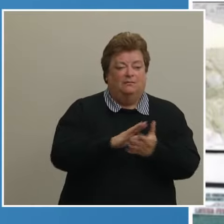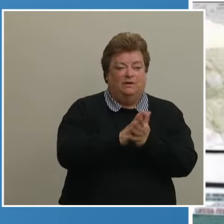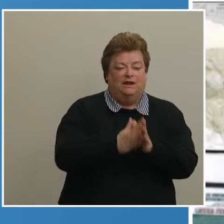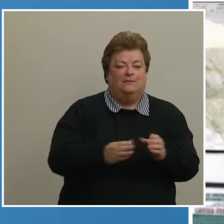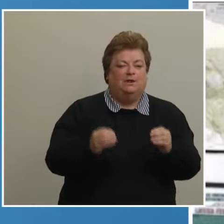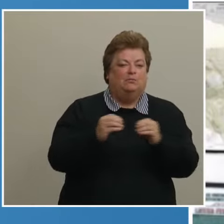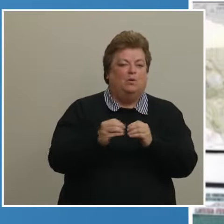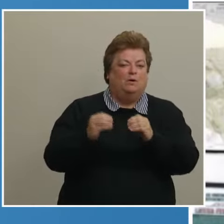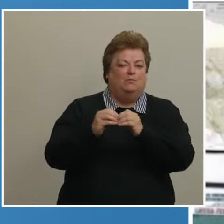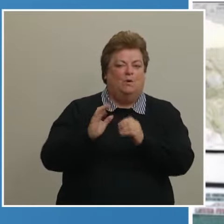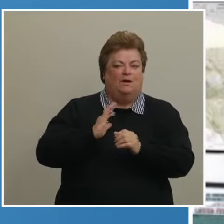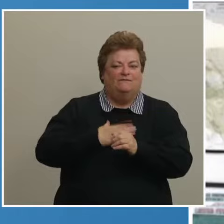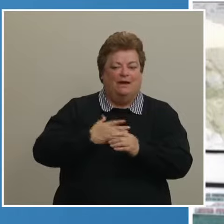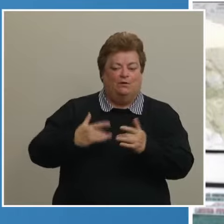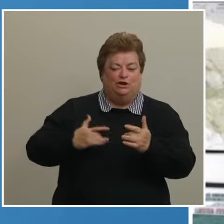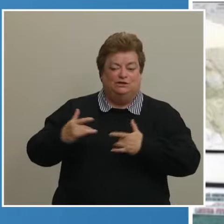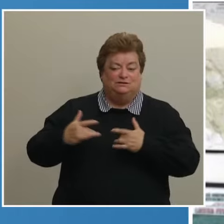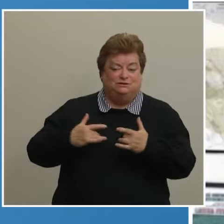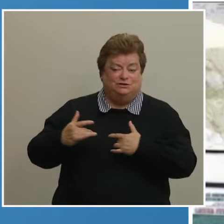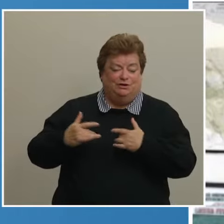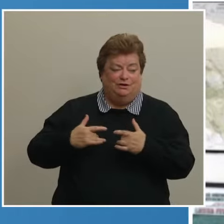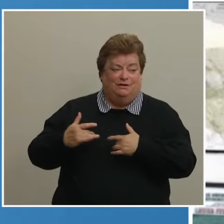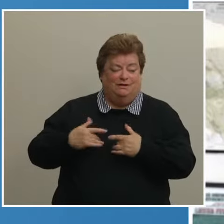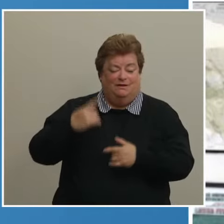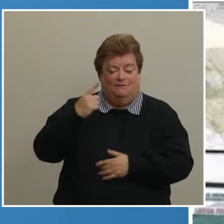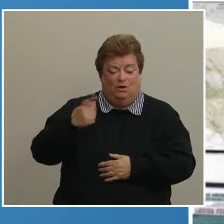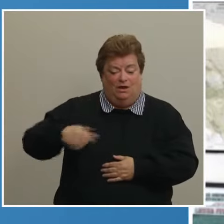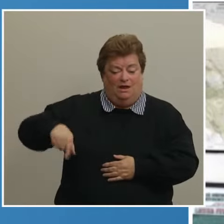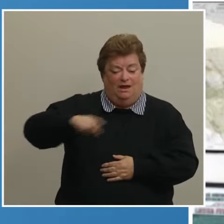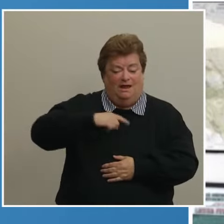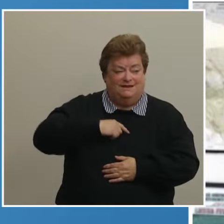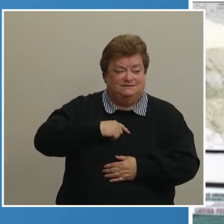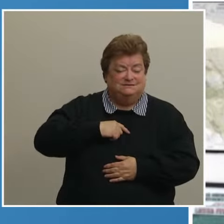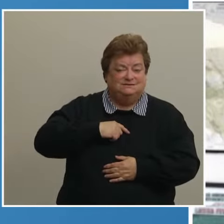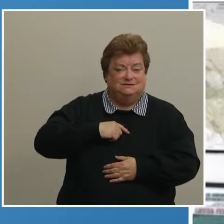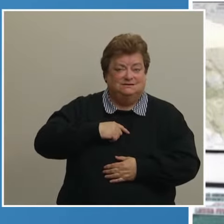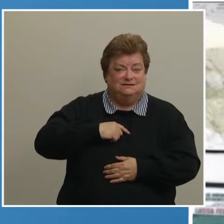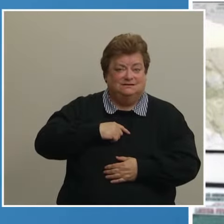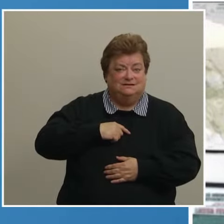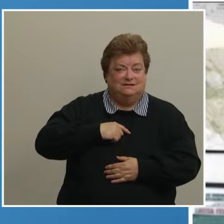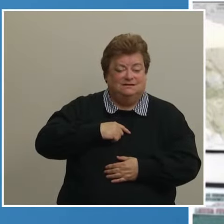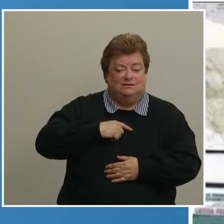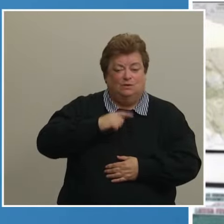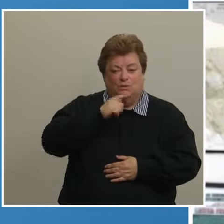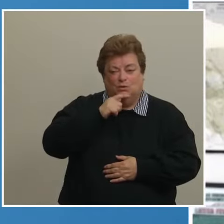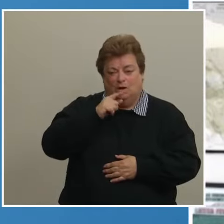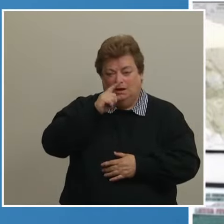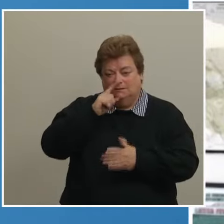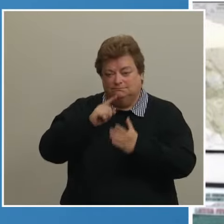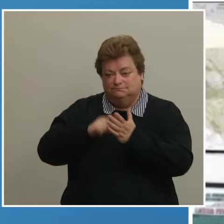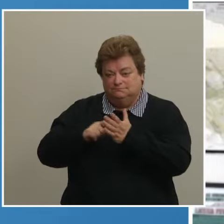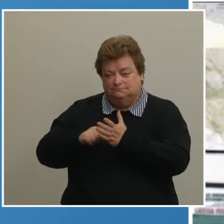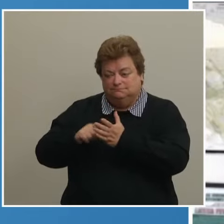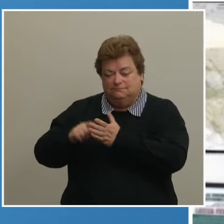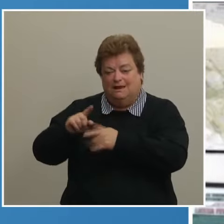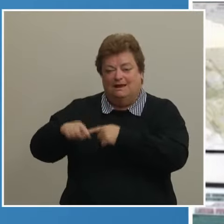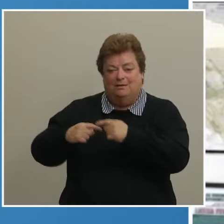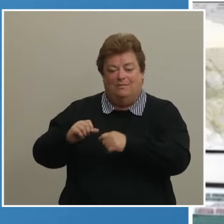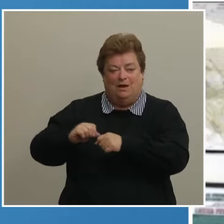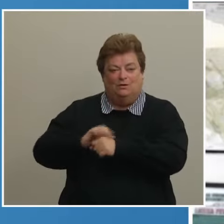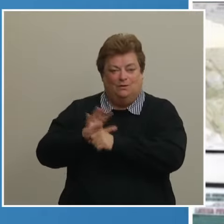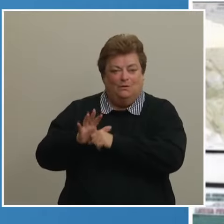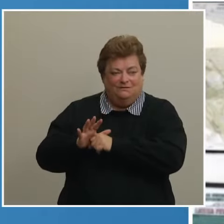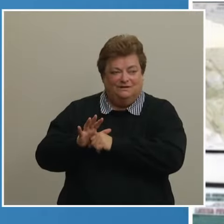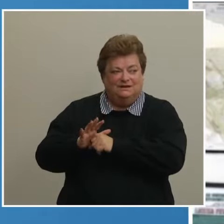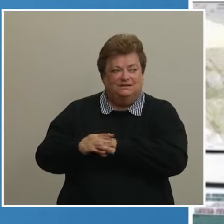of a concern for us who are followers of the COVID-19